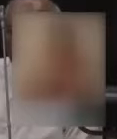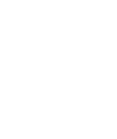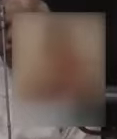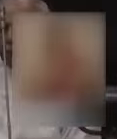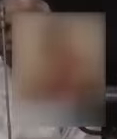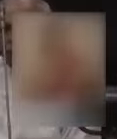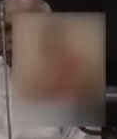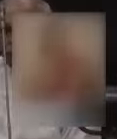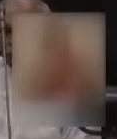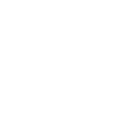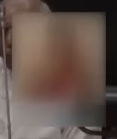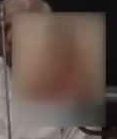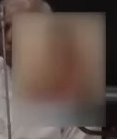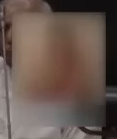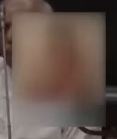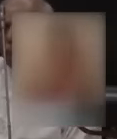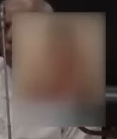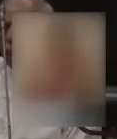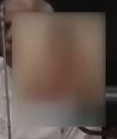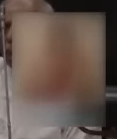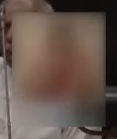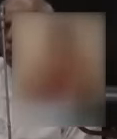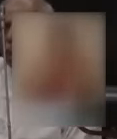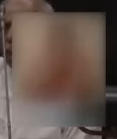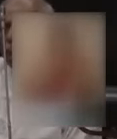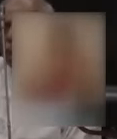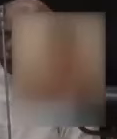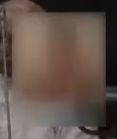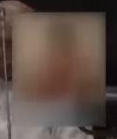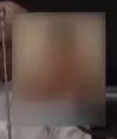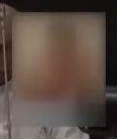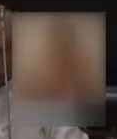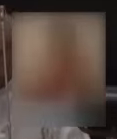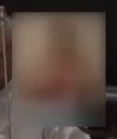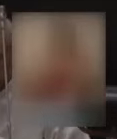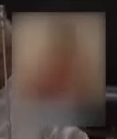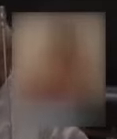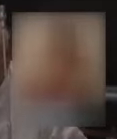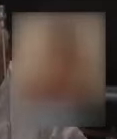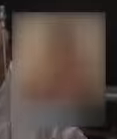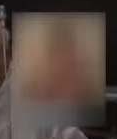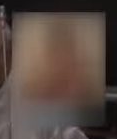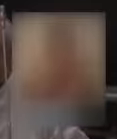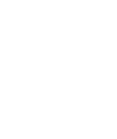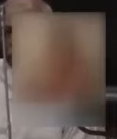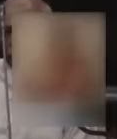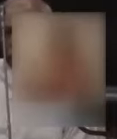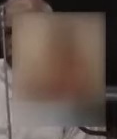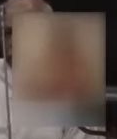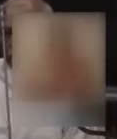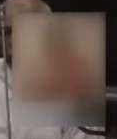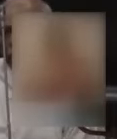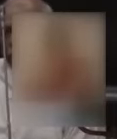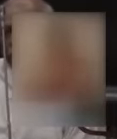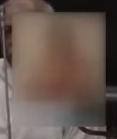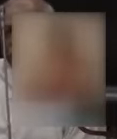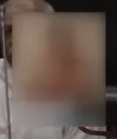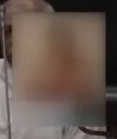framework. Let the entire parliament become the government. If not, none of us will be able to exist in another 2 to 3 years.